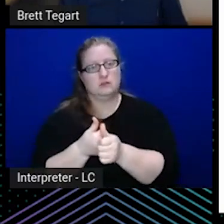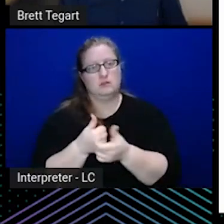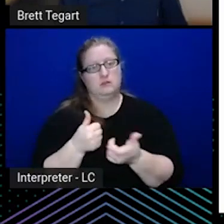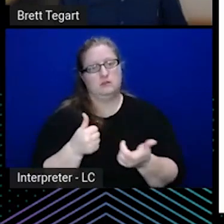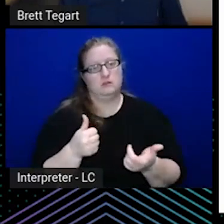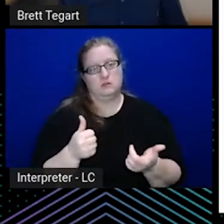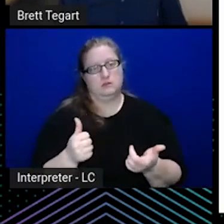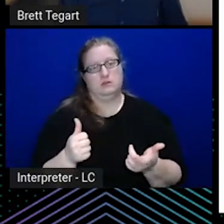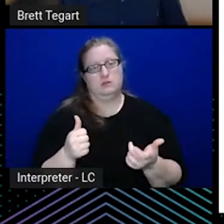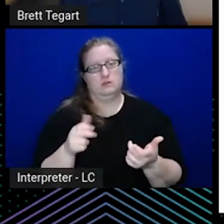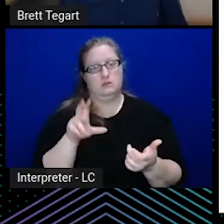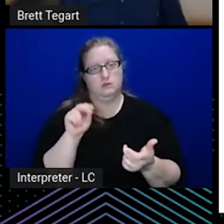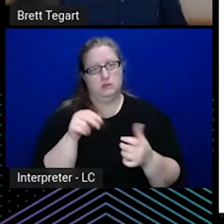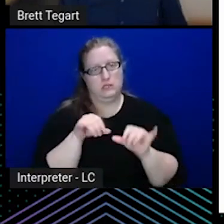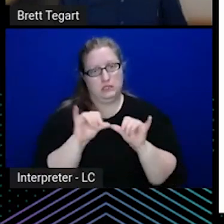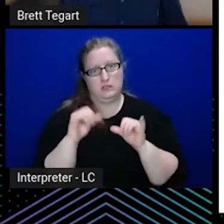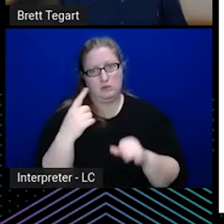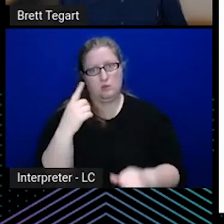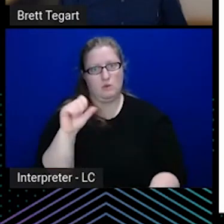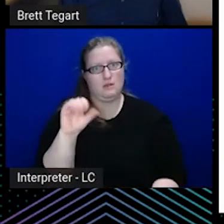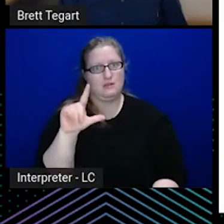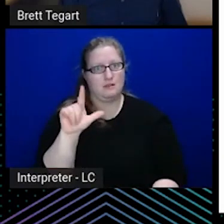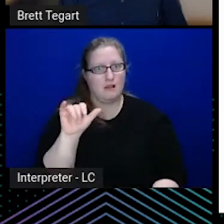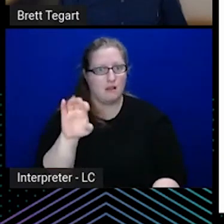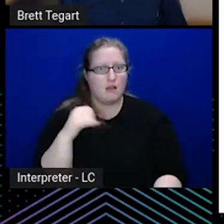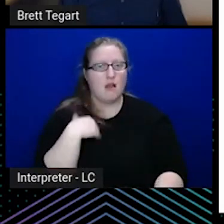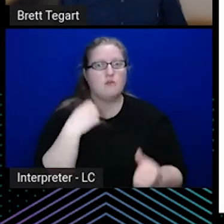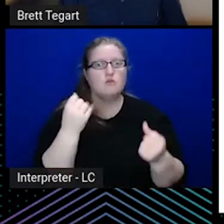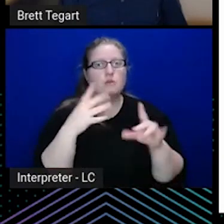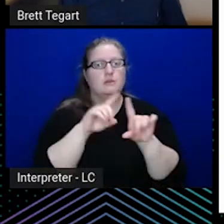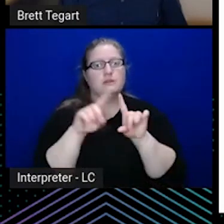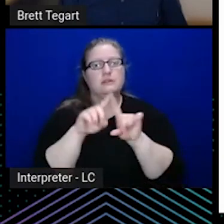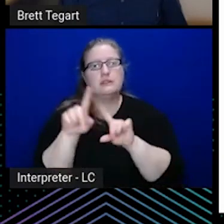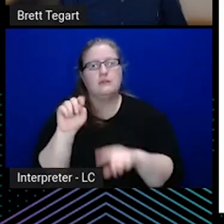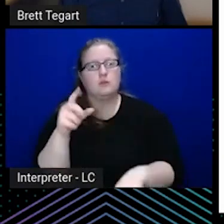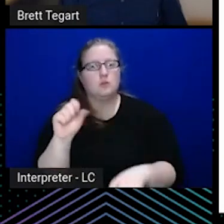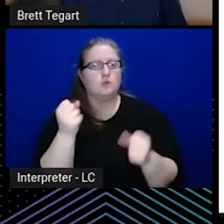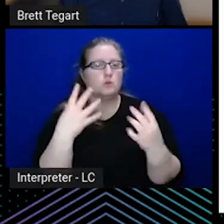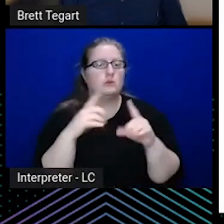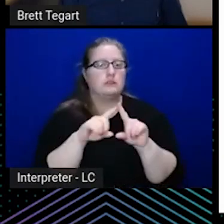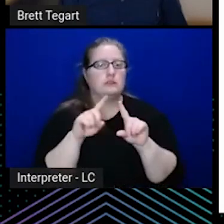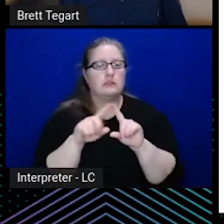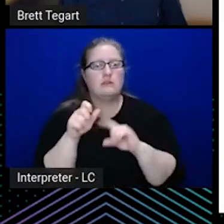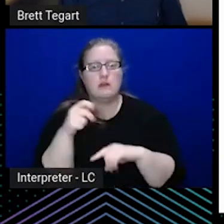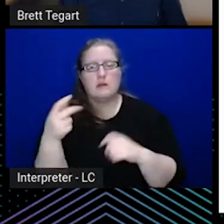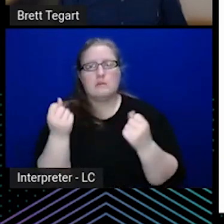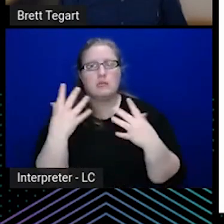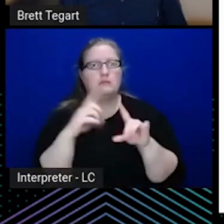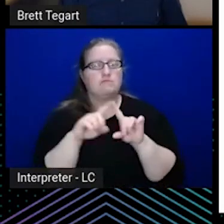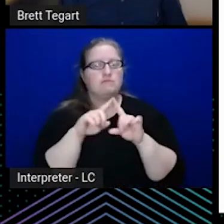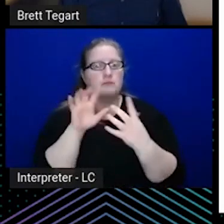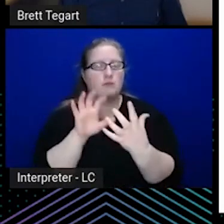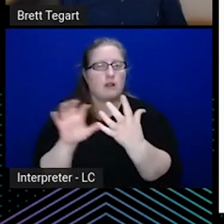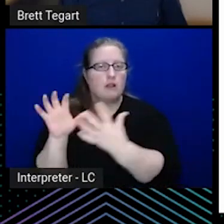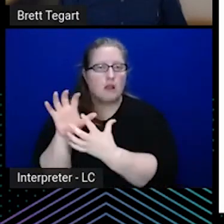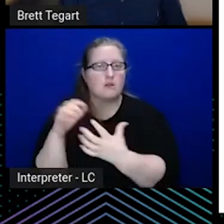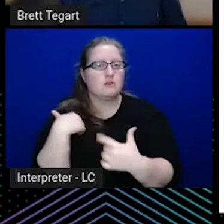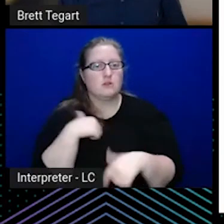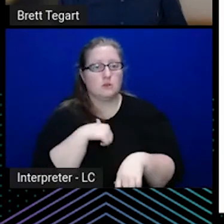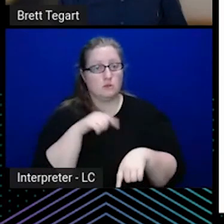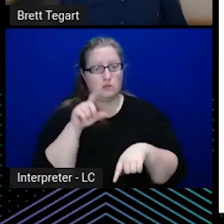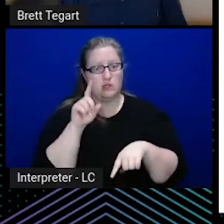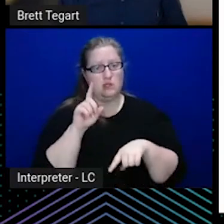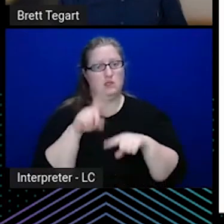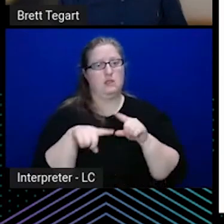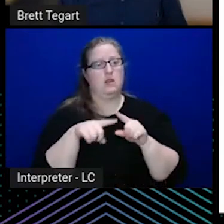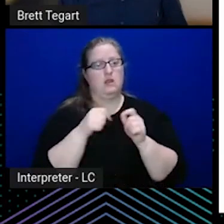right? There's so many different tools, so many different cloud services, so many applications, and we can't hold them up.